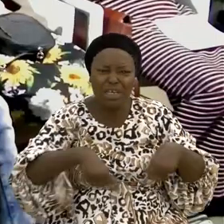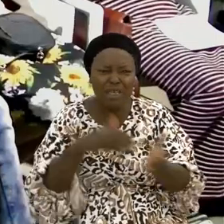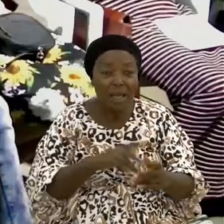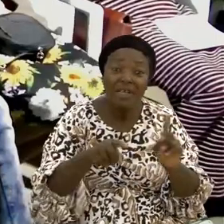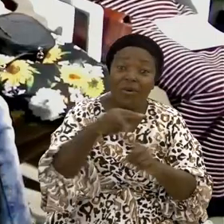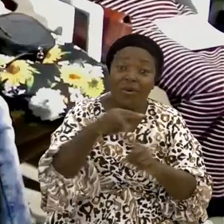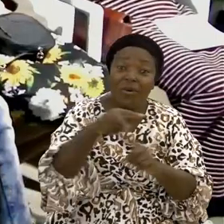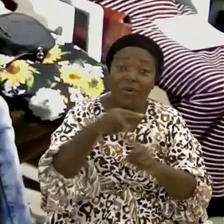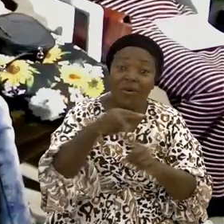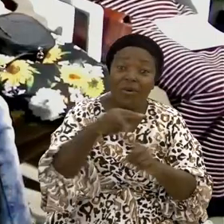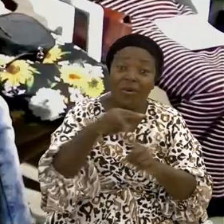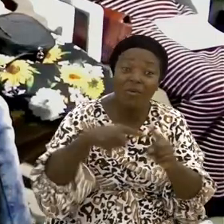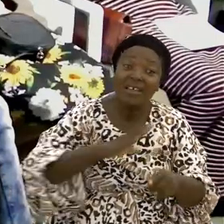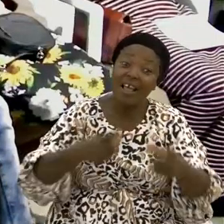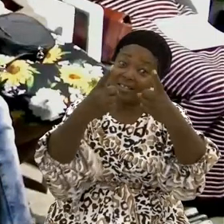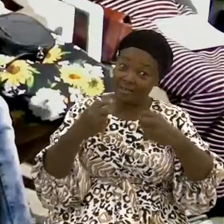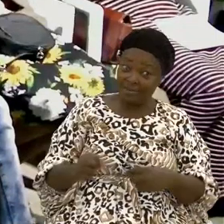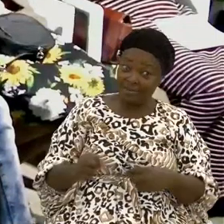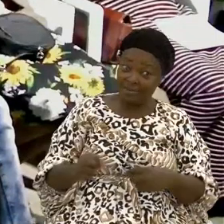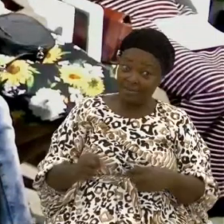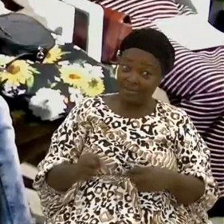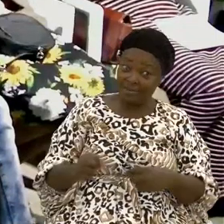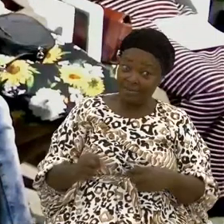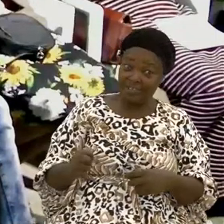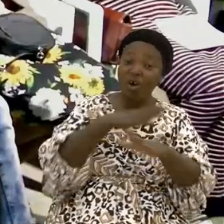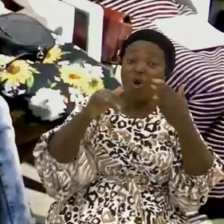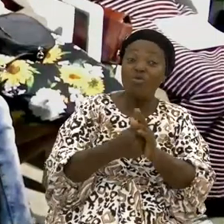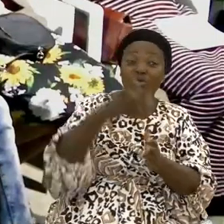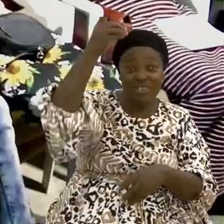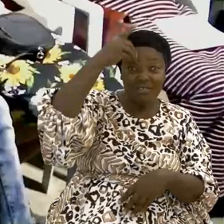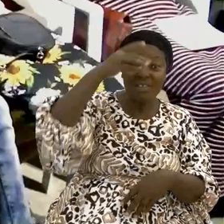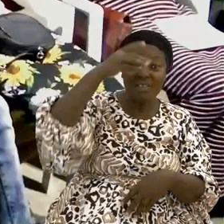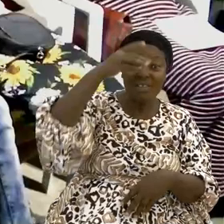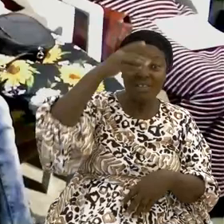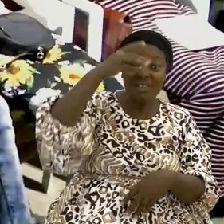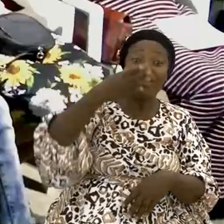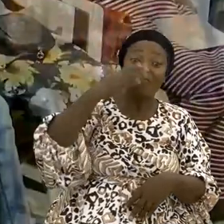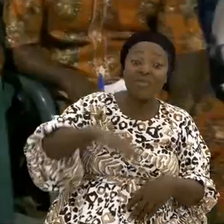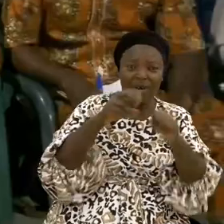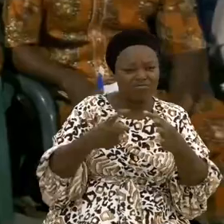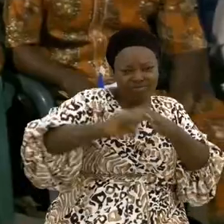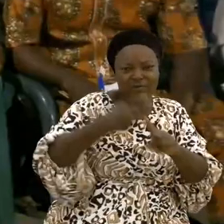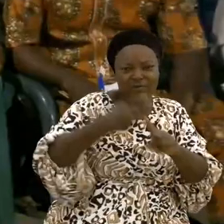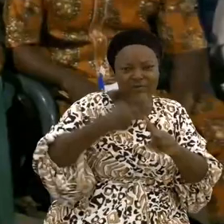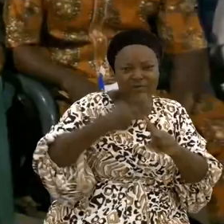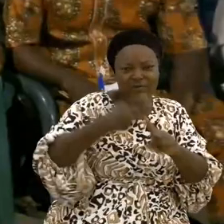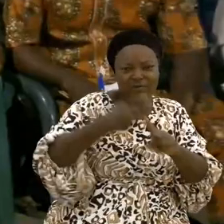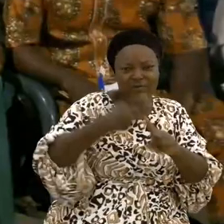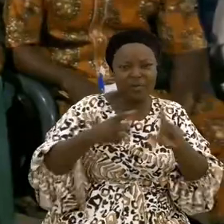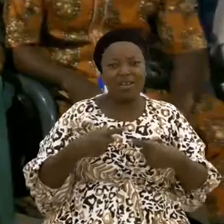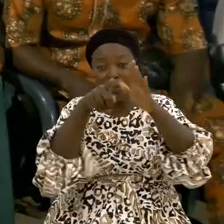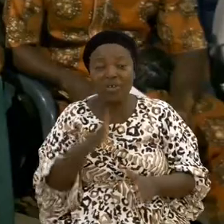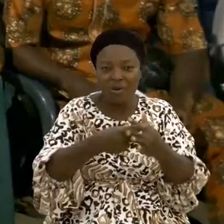comes, all those demonic powers, they'll vanish away in your life. Amen. Oppression will vanish